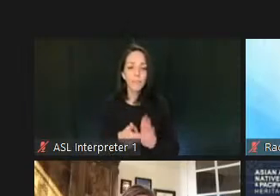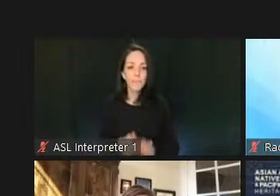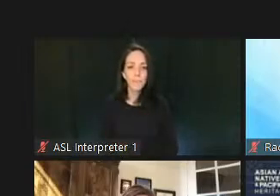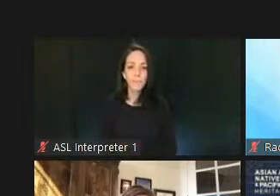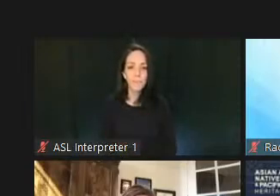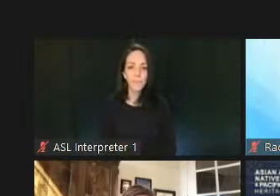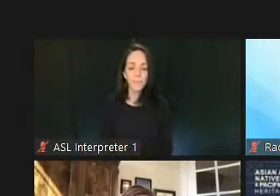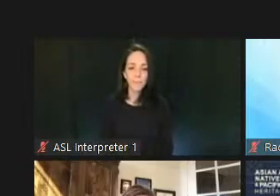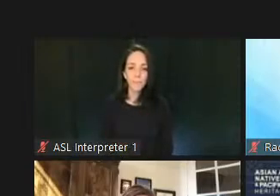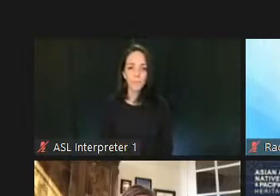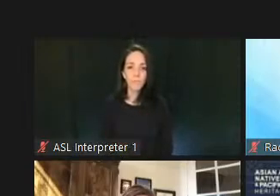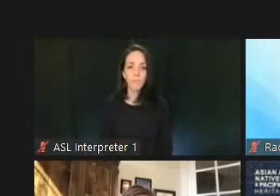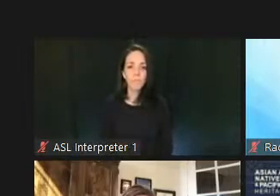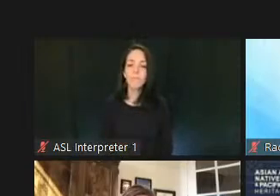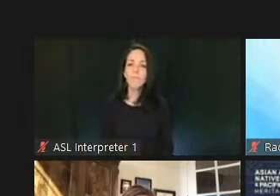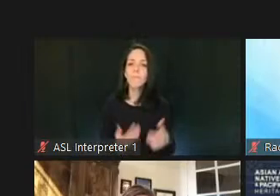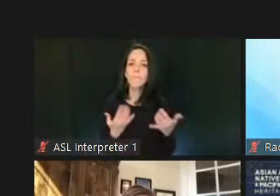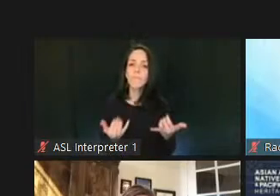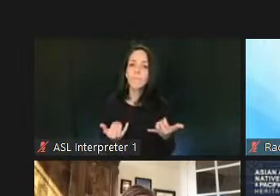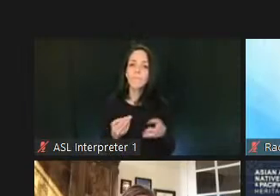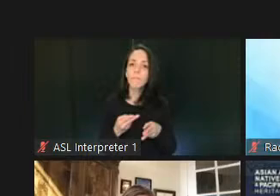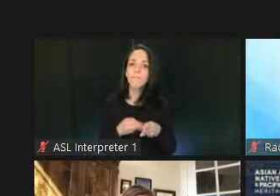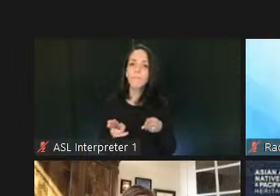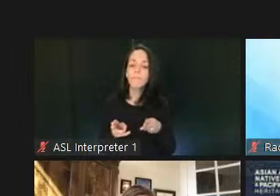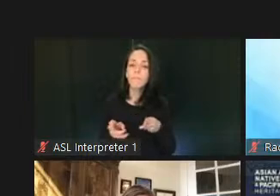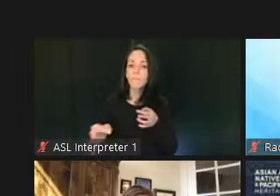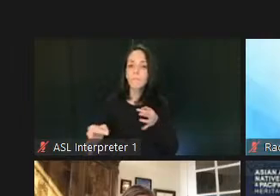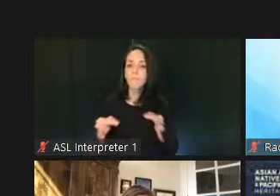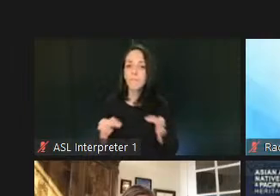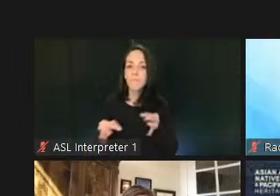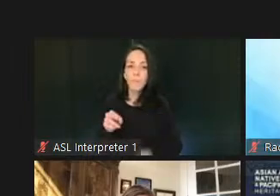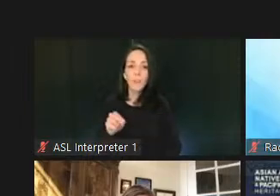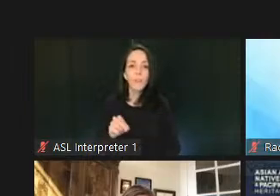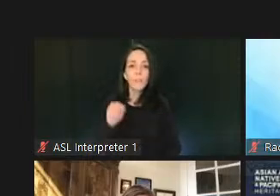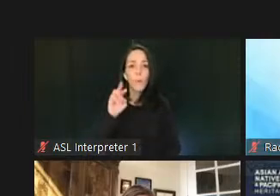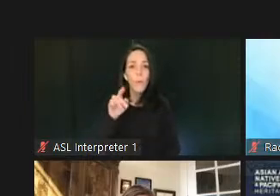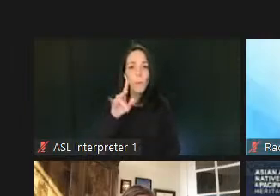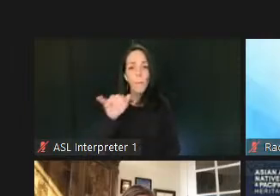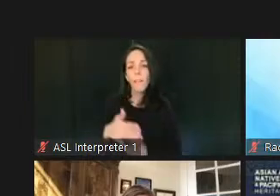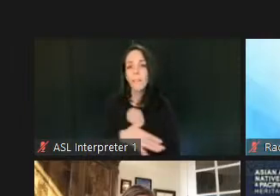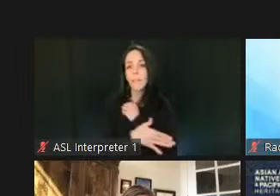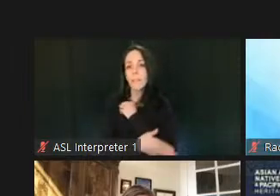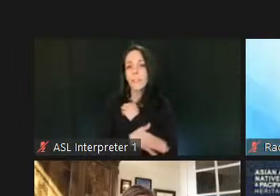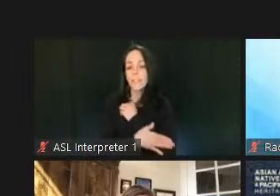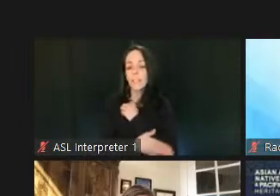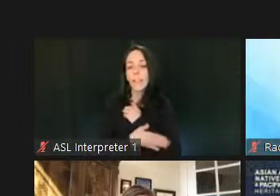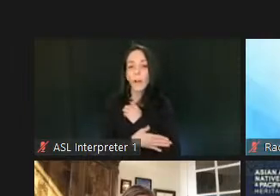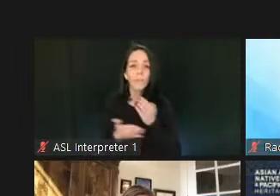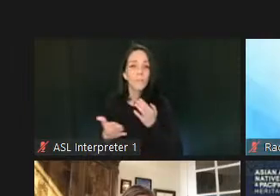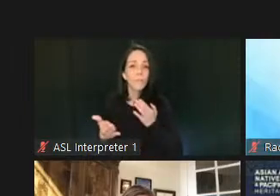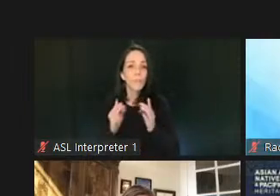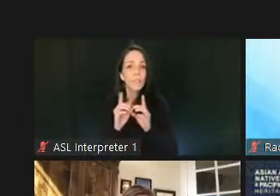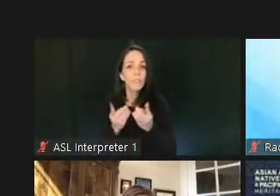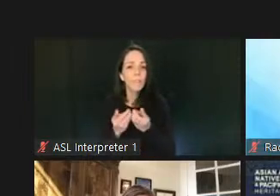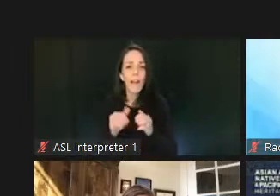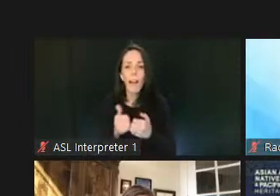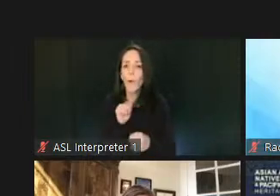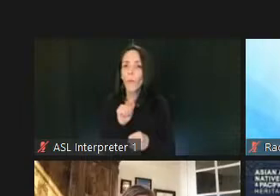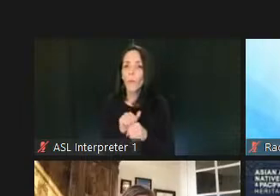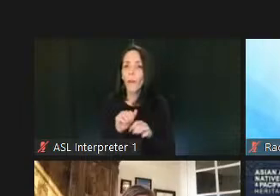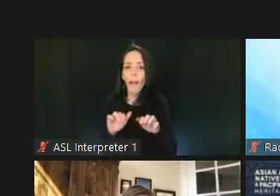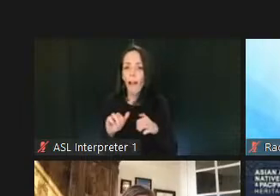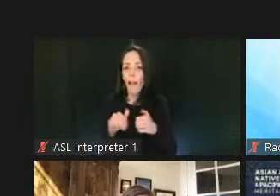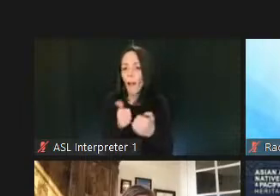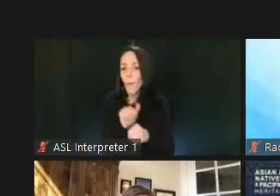I wanted to talk just briefly about the way that the North Bethany County Service District for Roads budget fund works, Fund